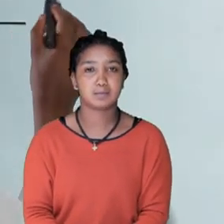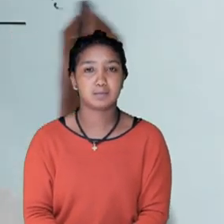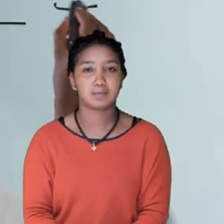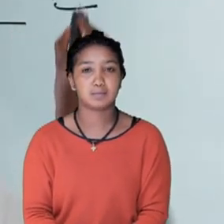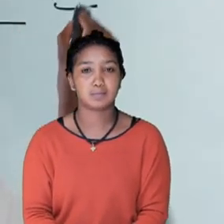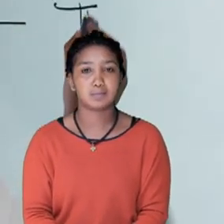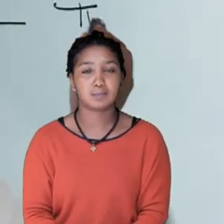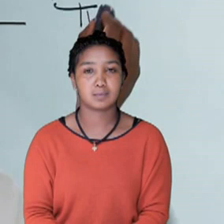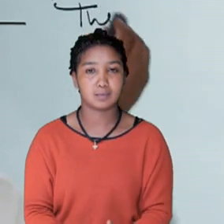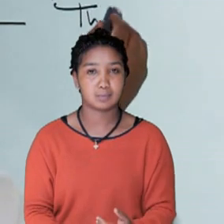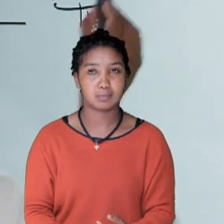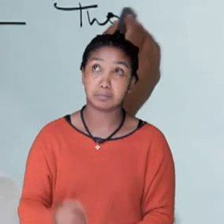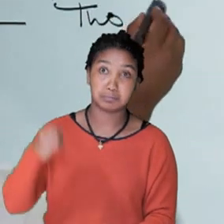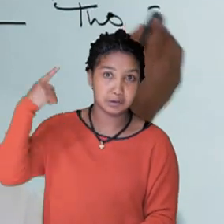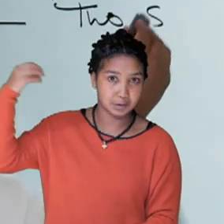the sun,